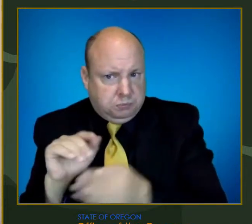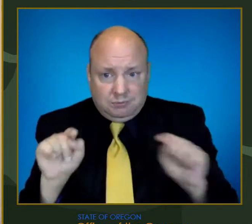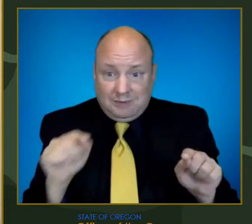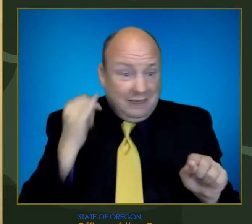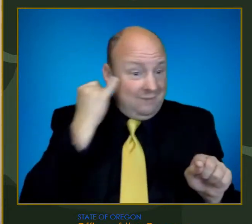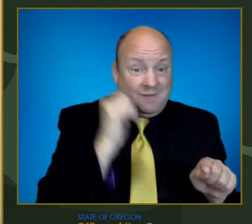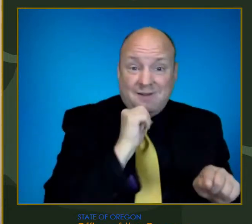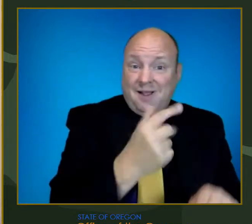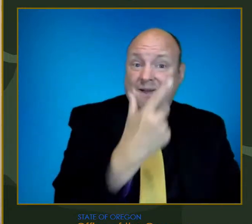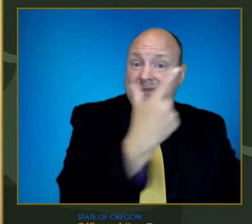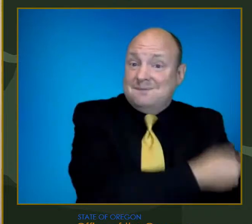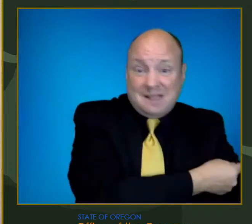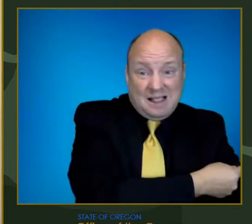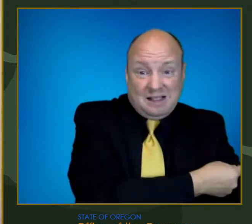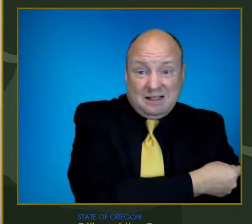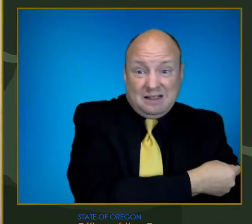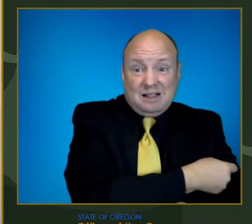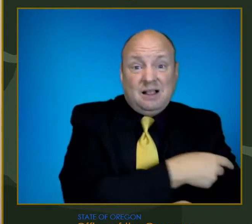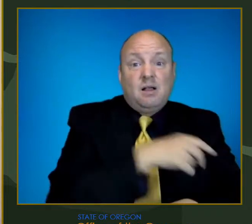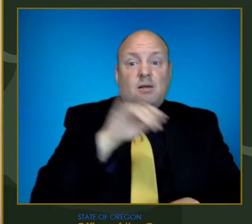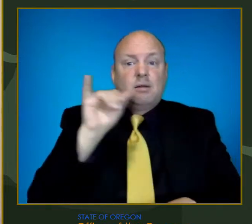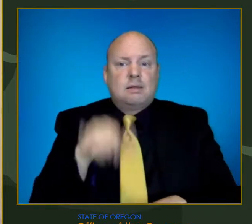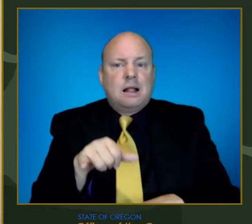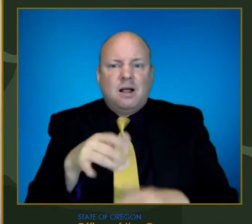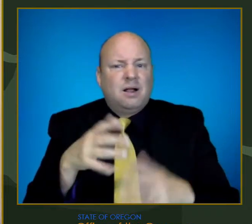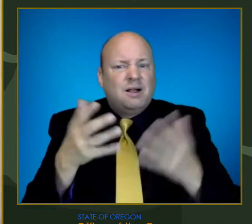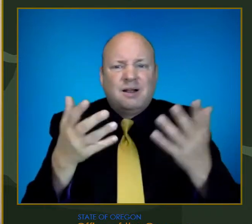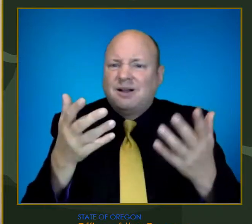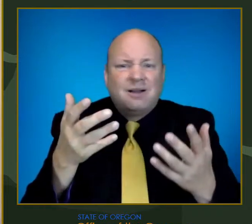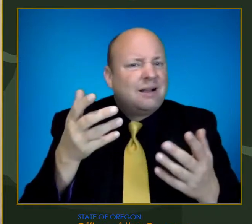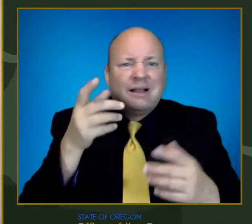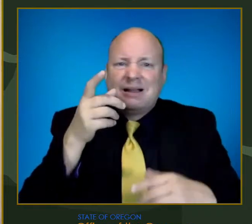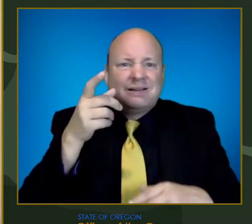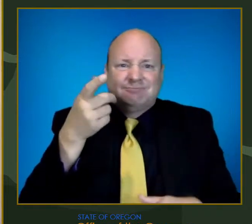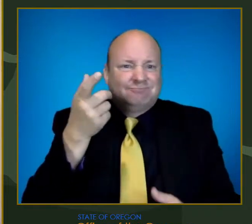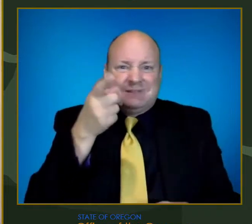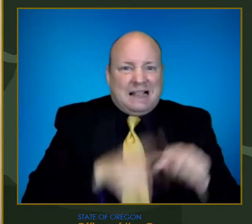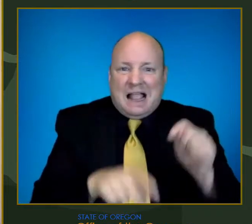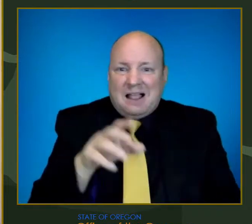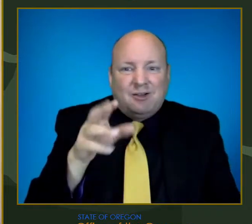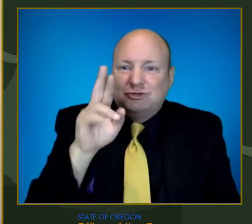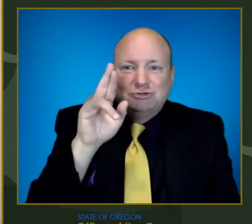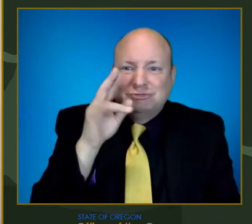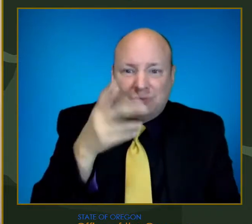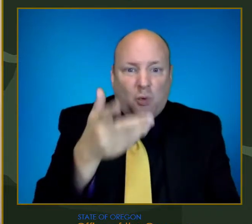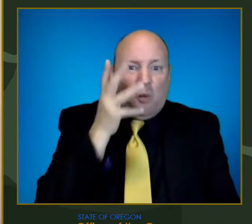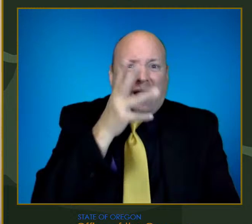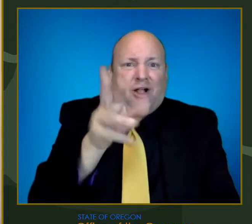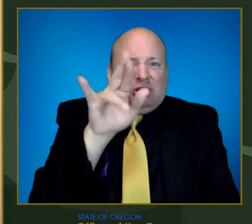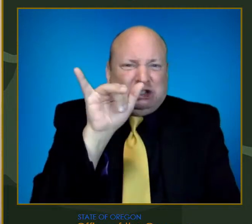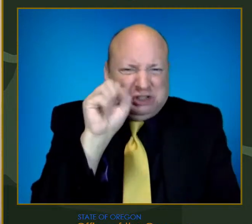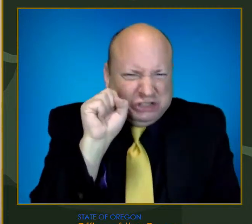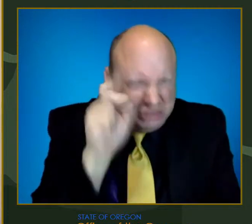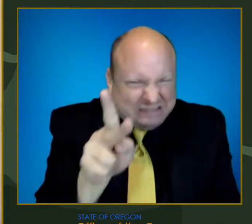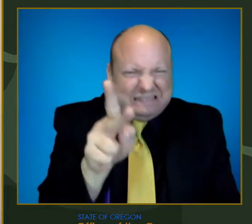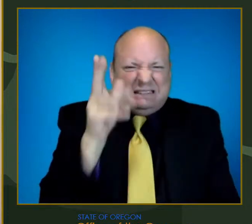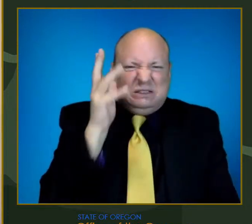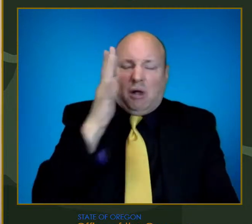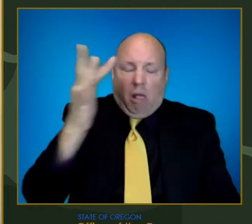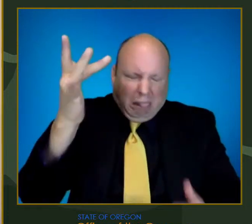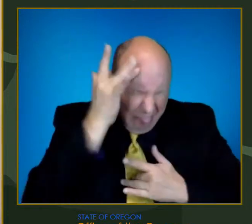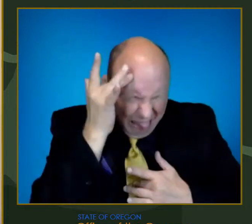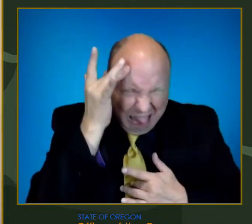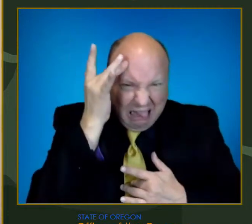now is not the time to take risks. You are at grave danger of getting COVID-19. So if you are unvaccinated,